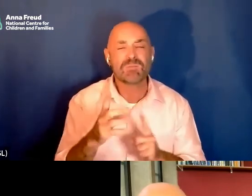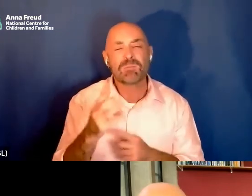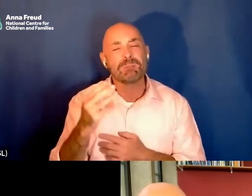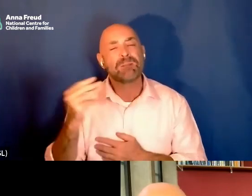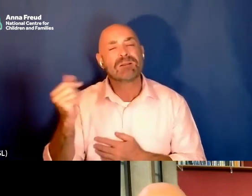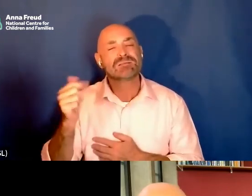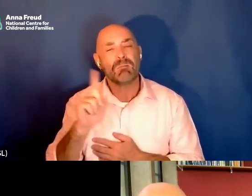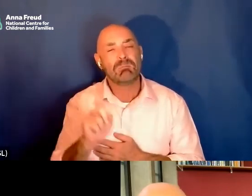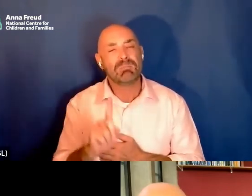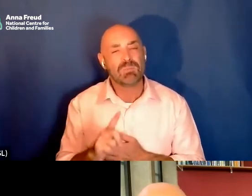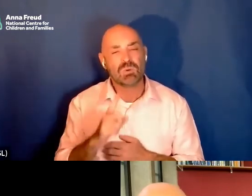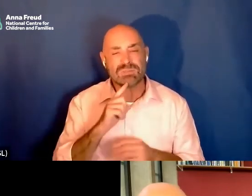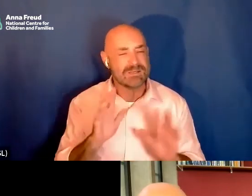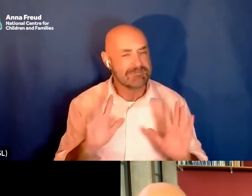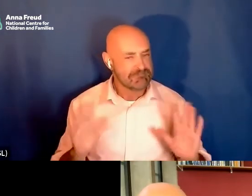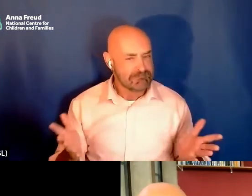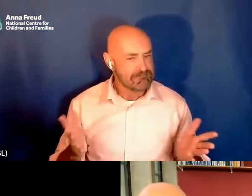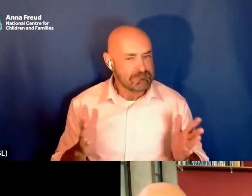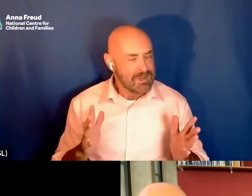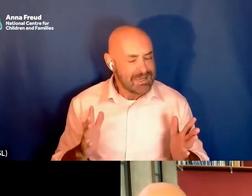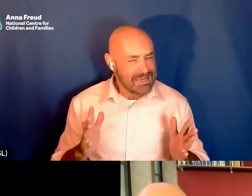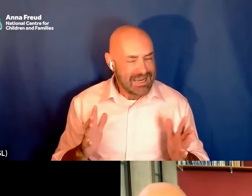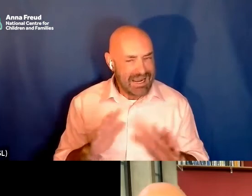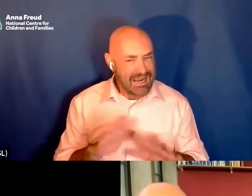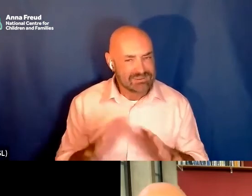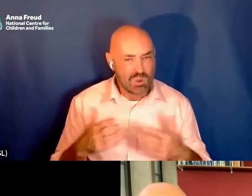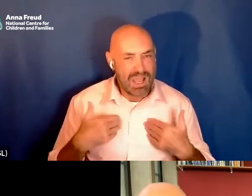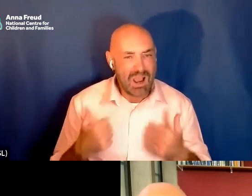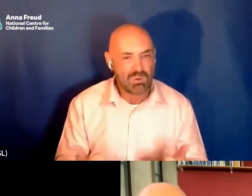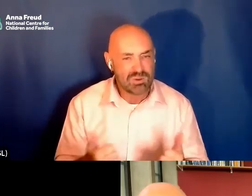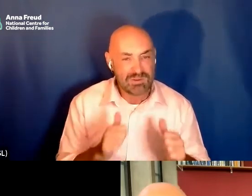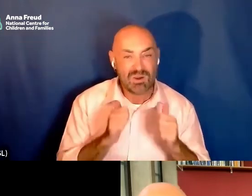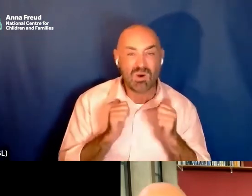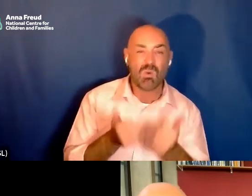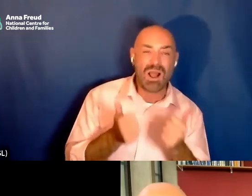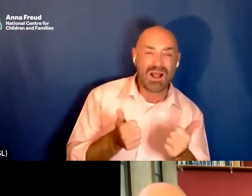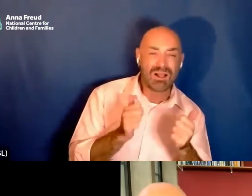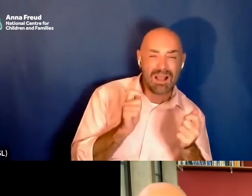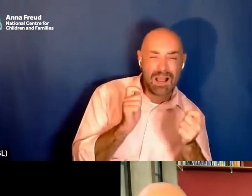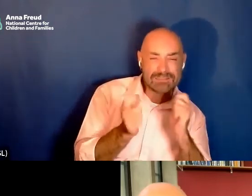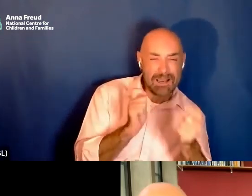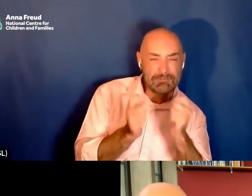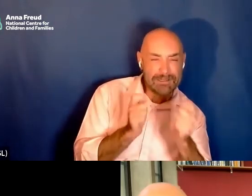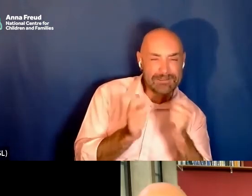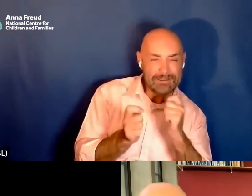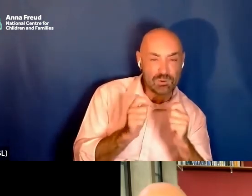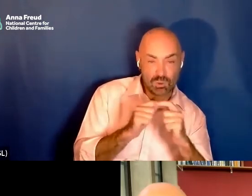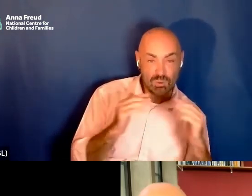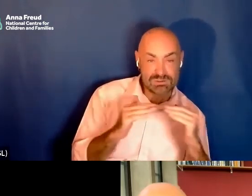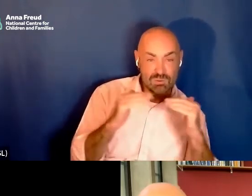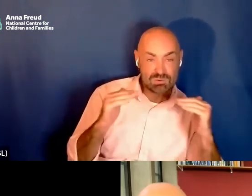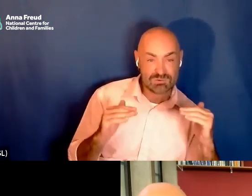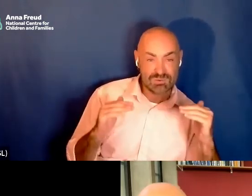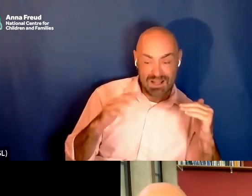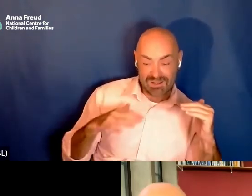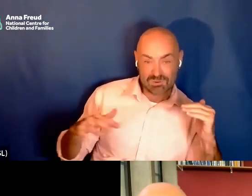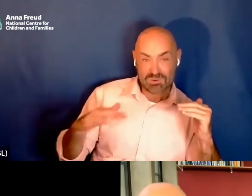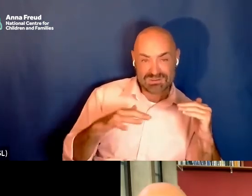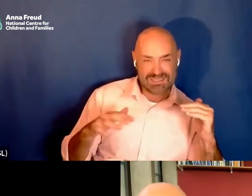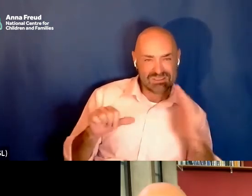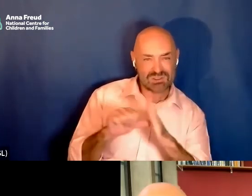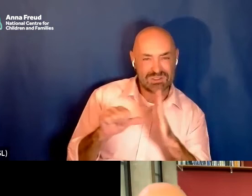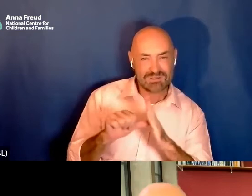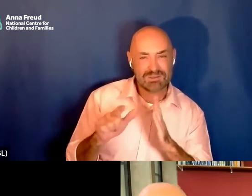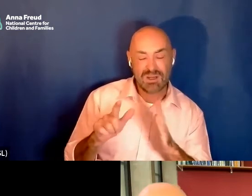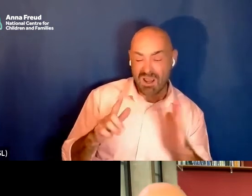not potentially healthy to be well adapted to sort of a society that has these challenges. So being